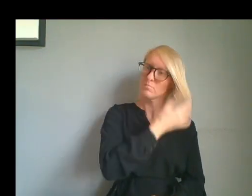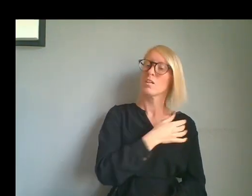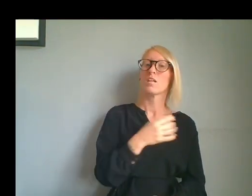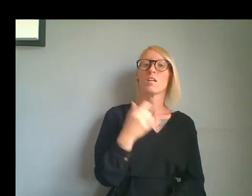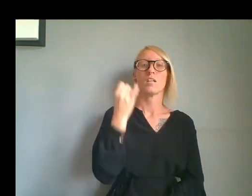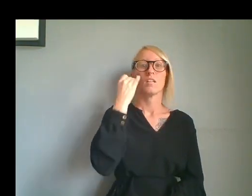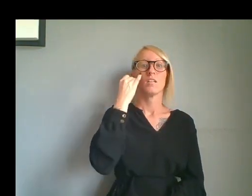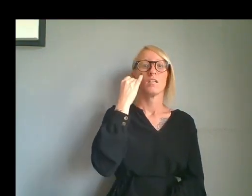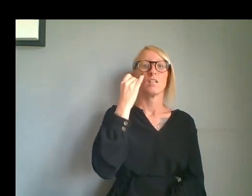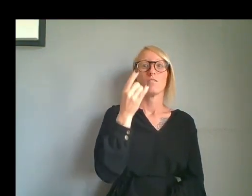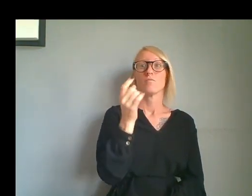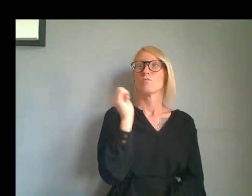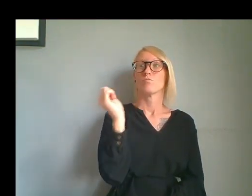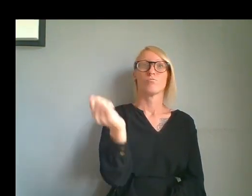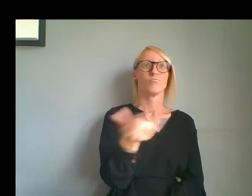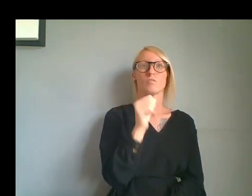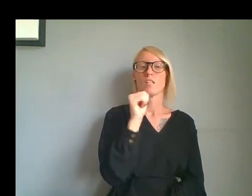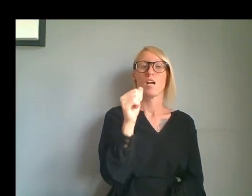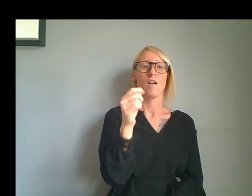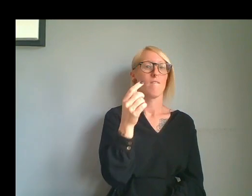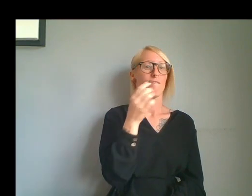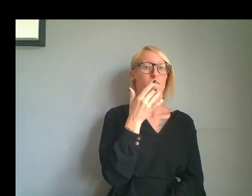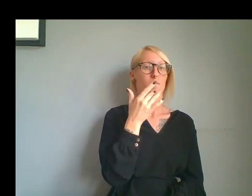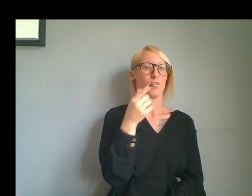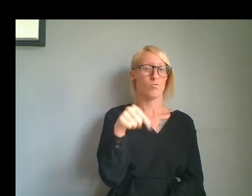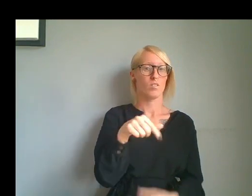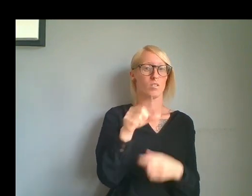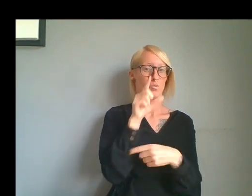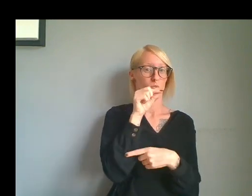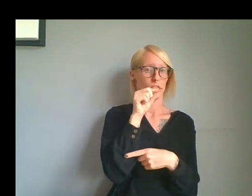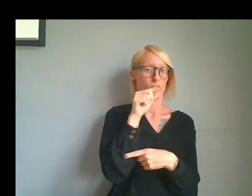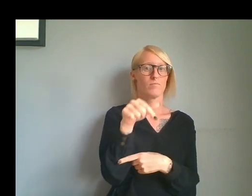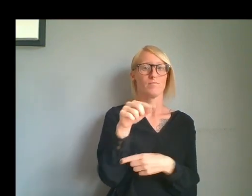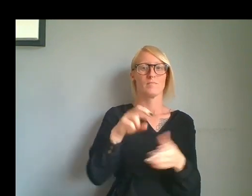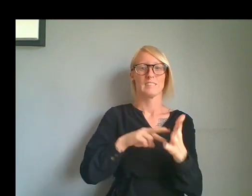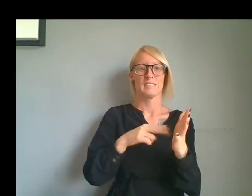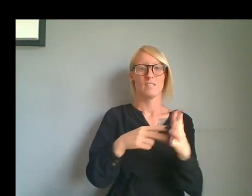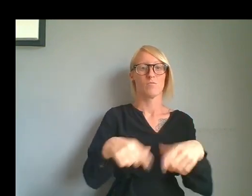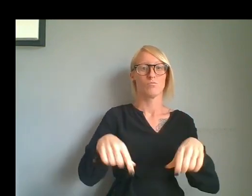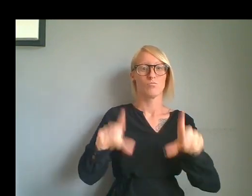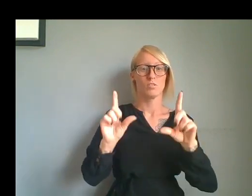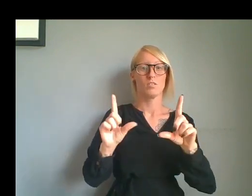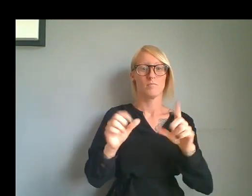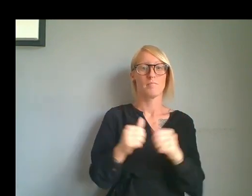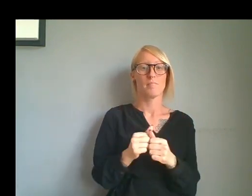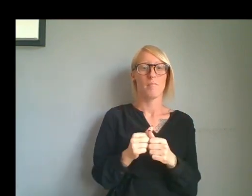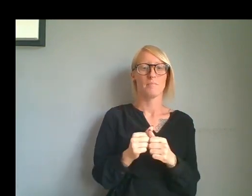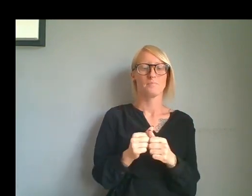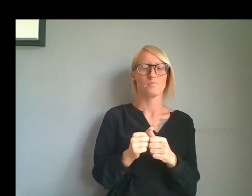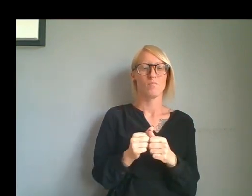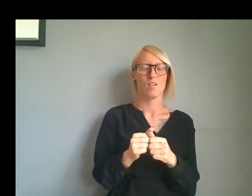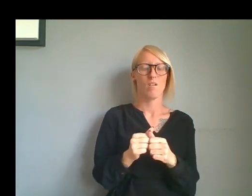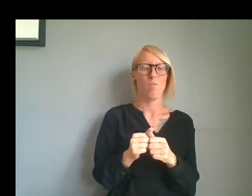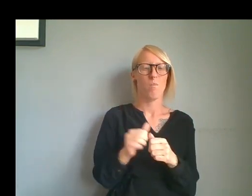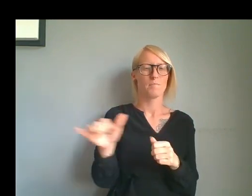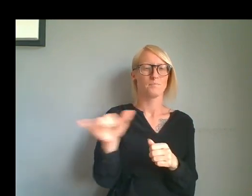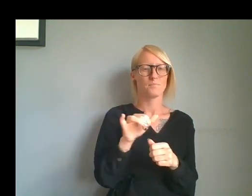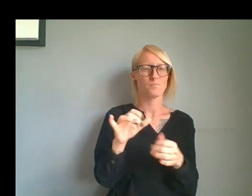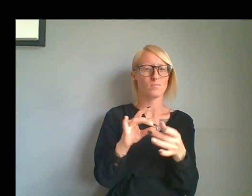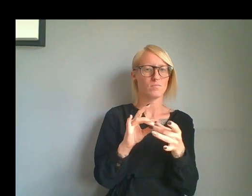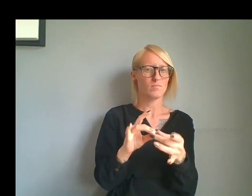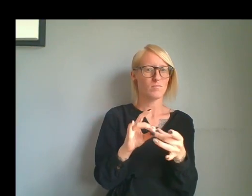Wikipedia definition, and again, that's in your slide. Twitter is considered microblogging, so you're sending